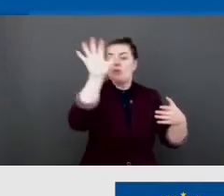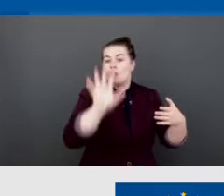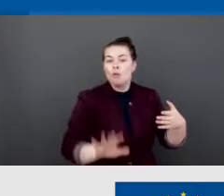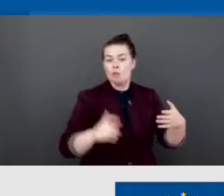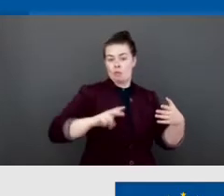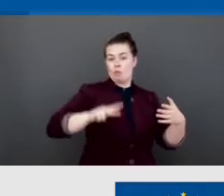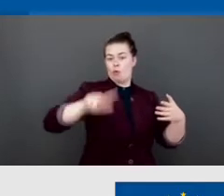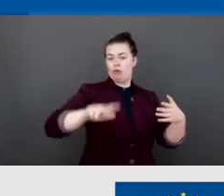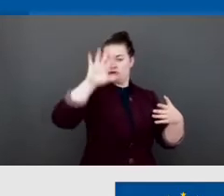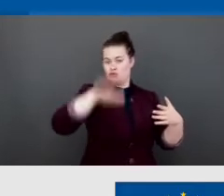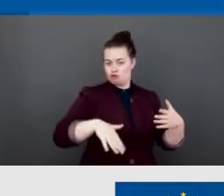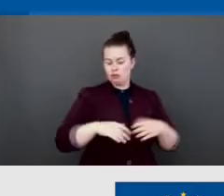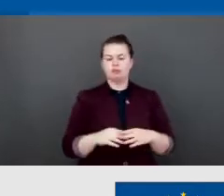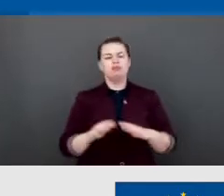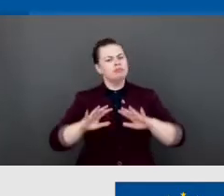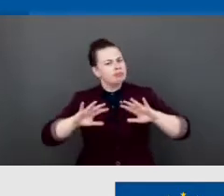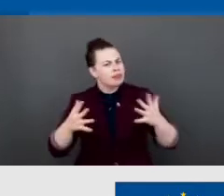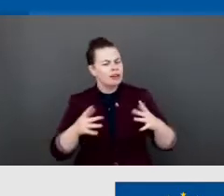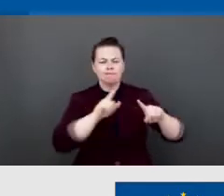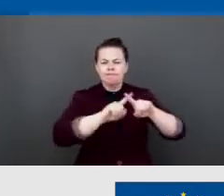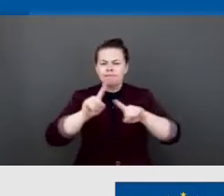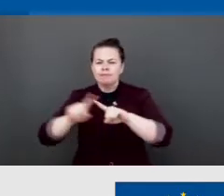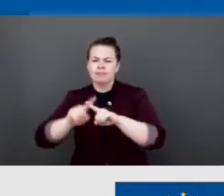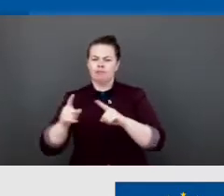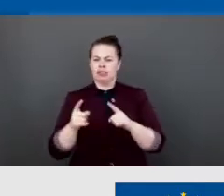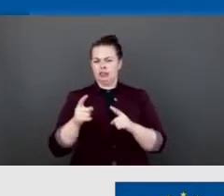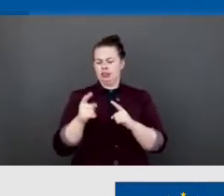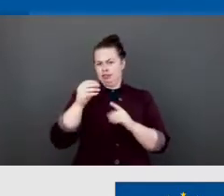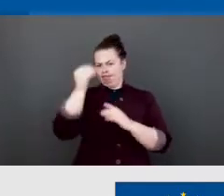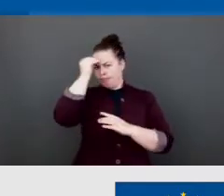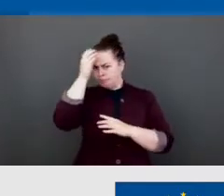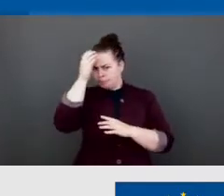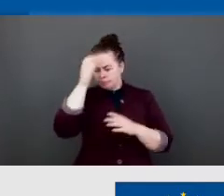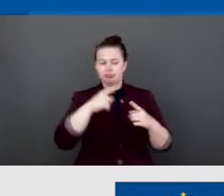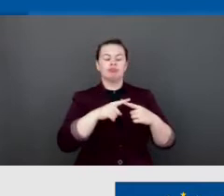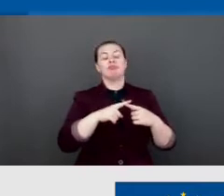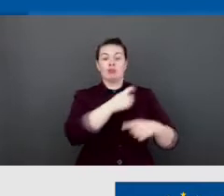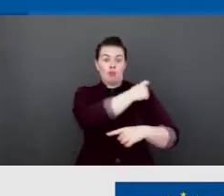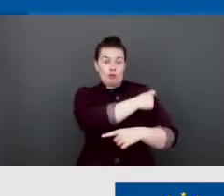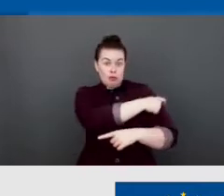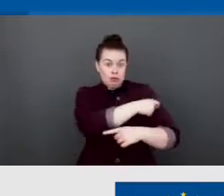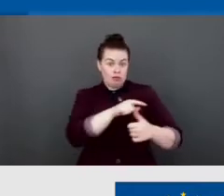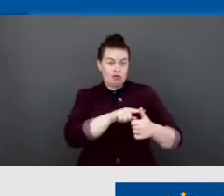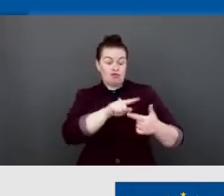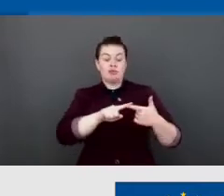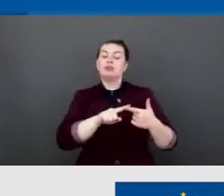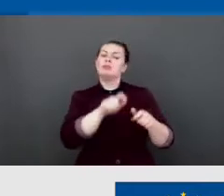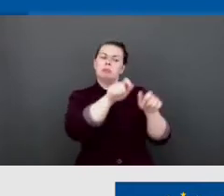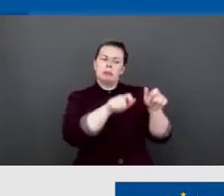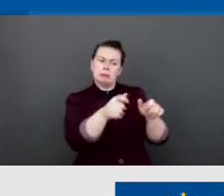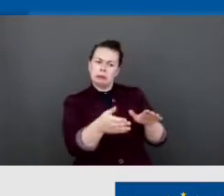all units from this network are composed by hospitalization units, especially for palliative